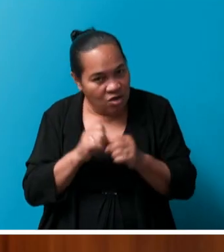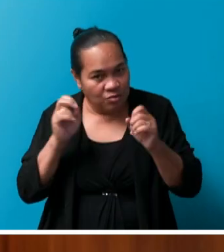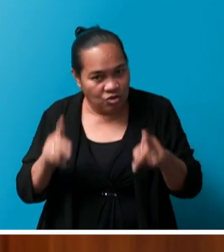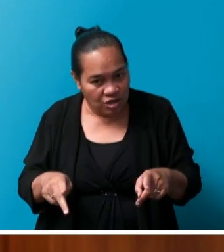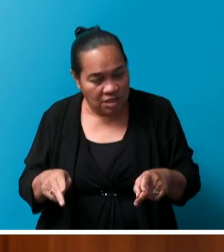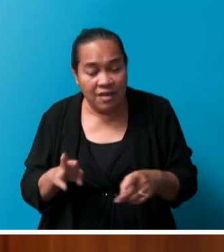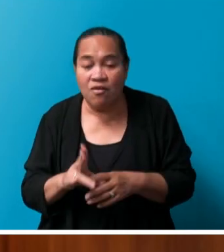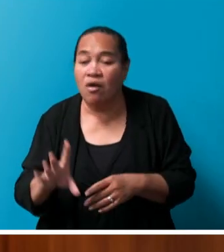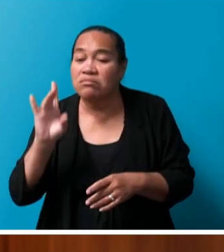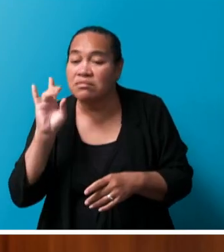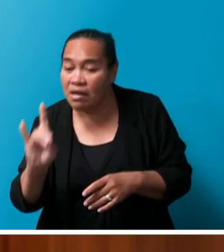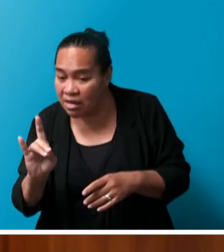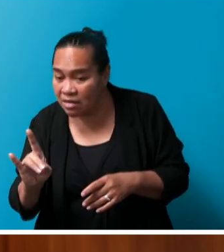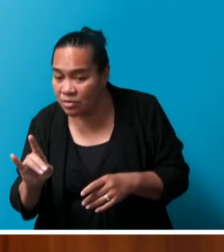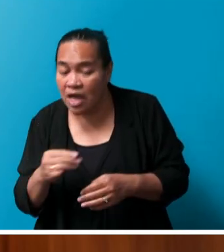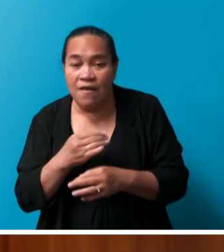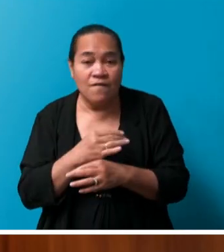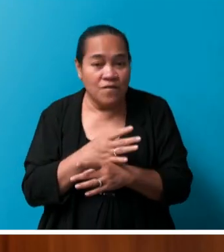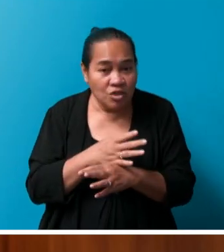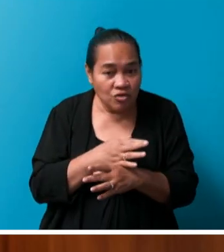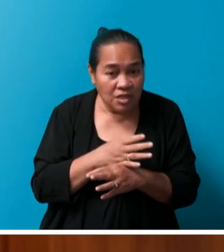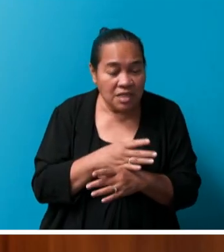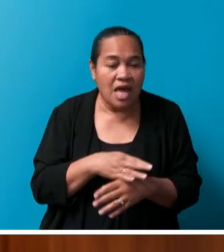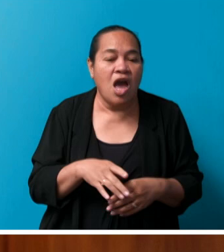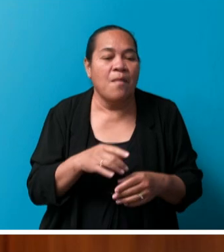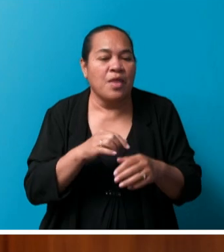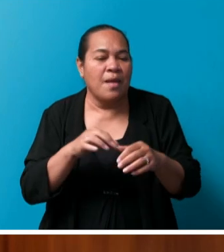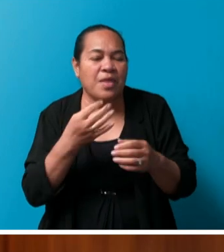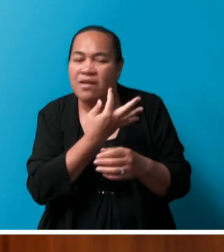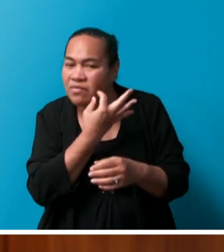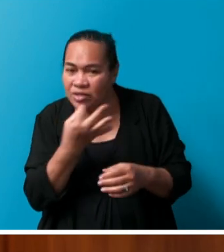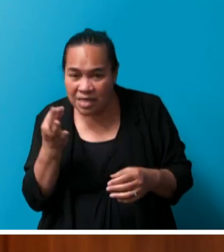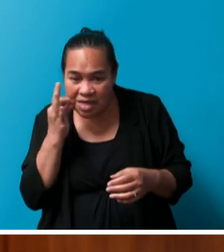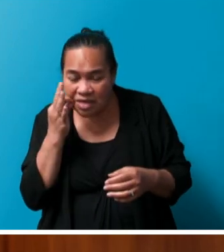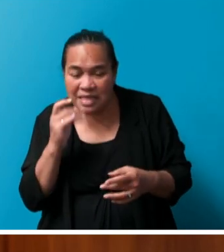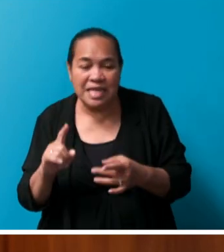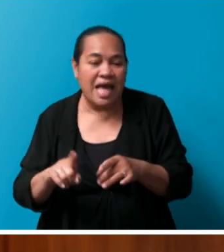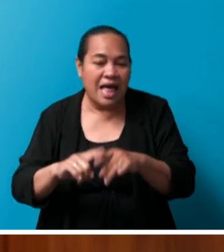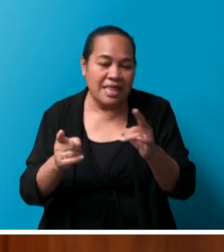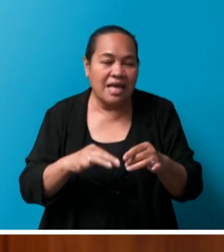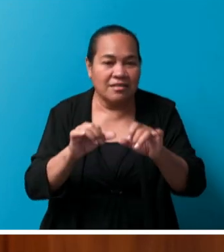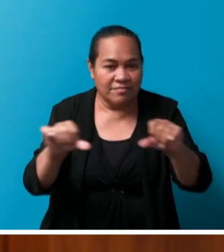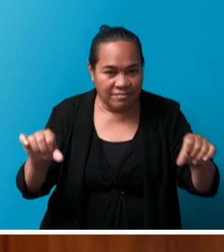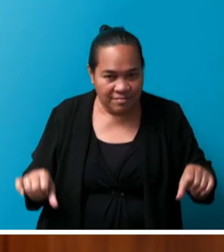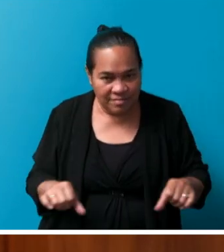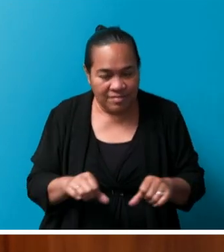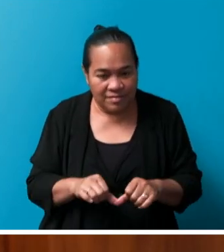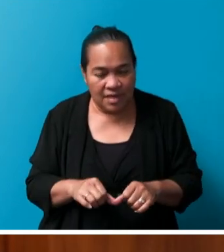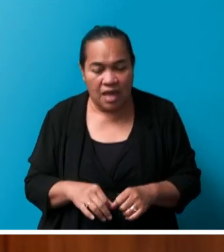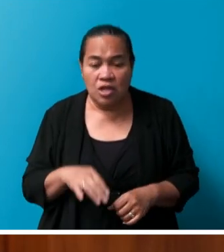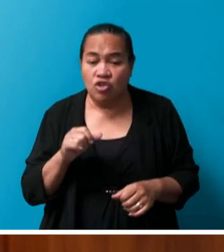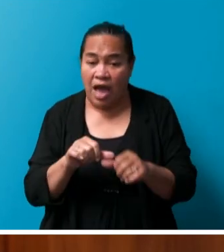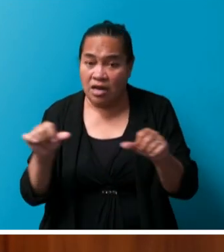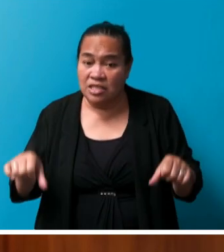livestock, fisheries, horticulture, and agro-processing industries. Agriculture not